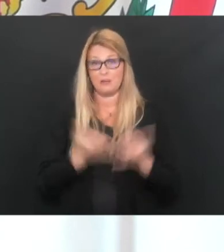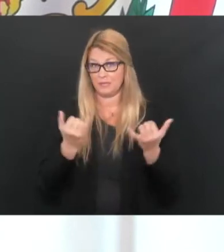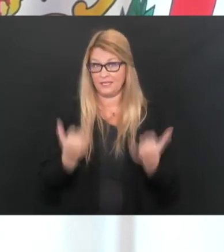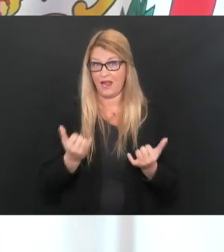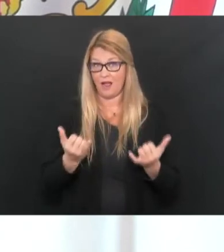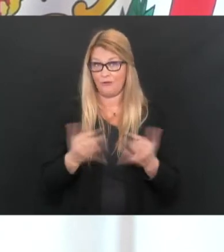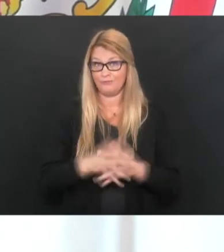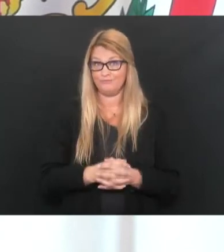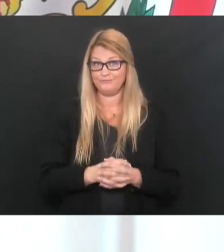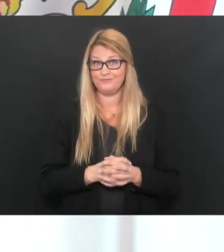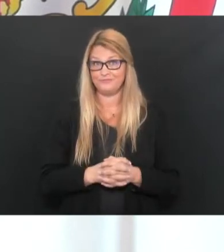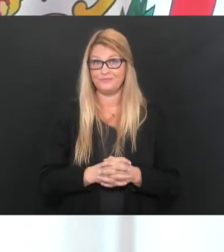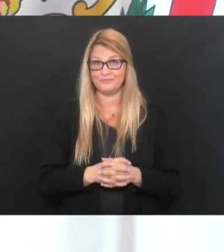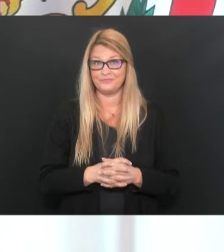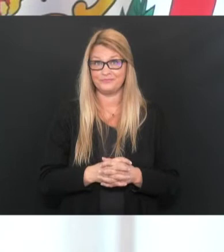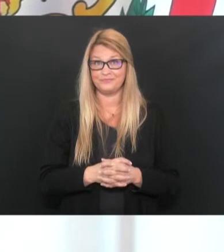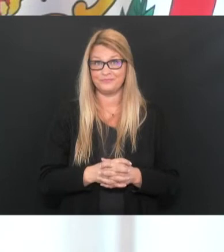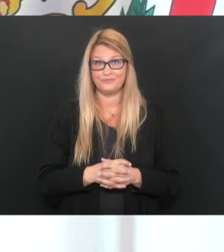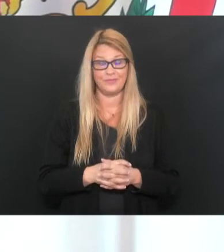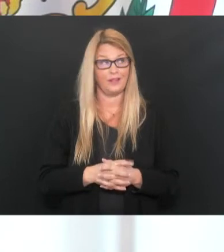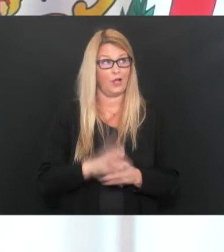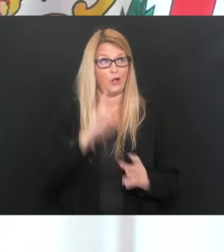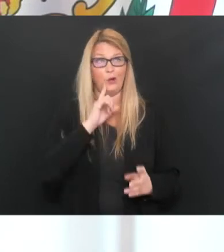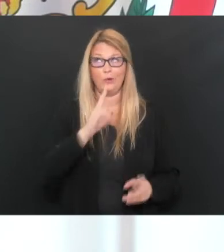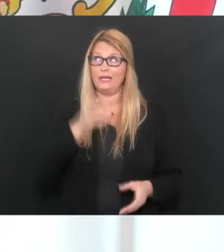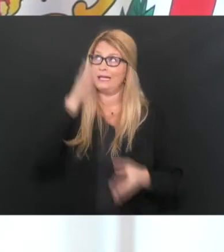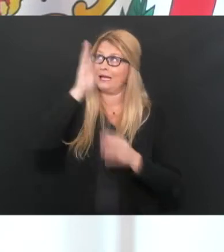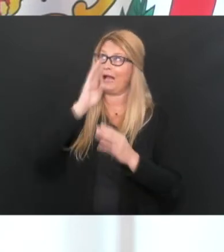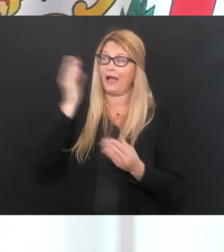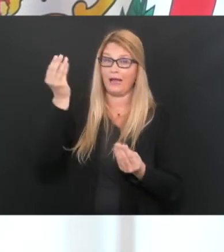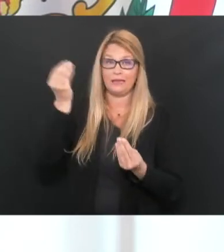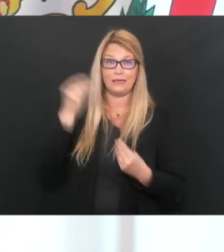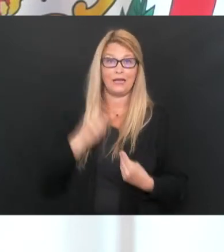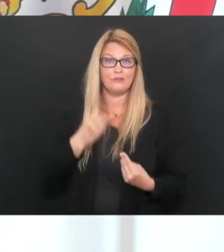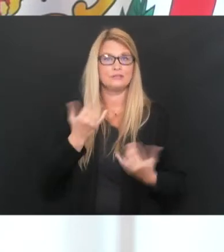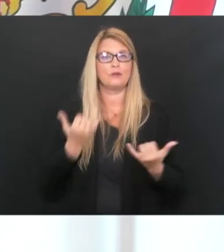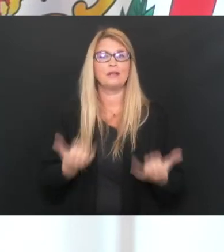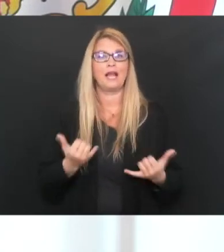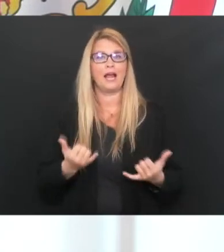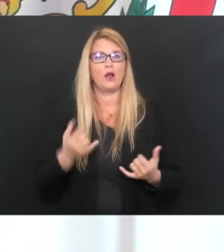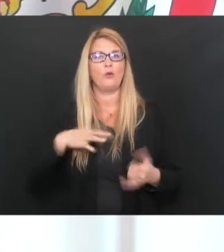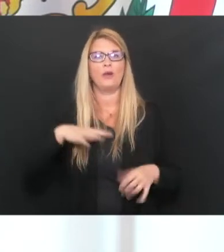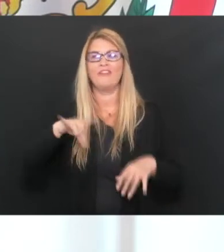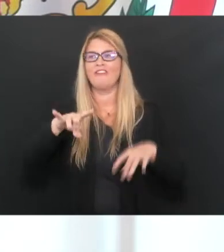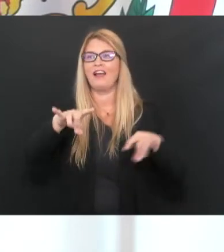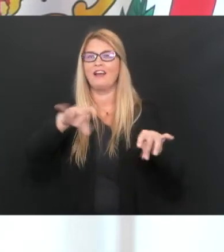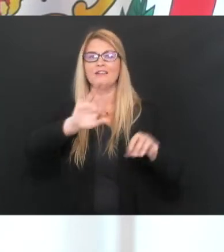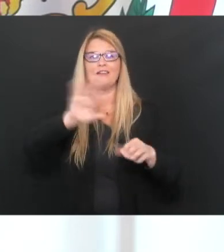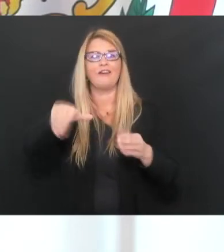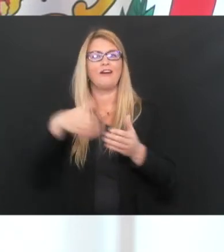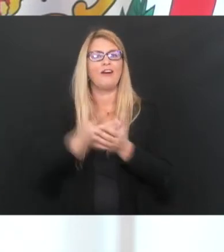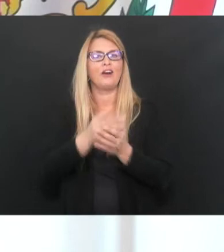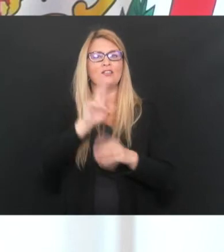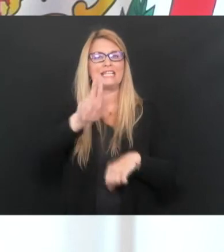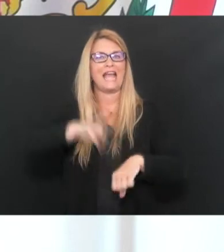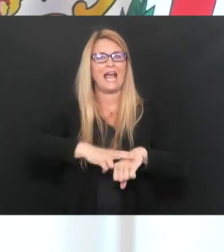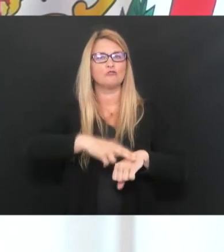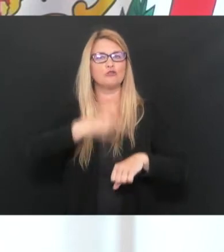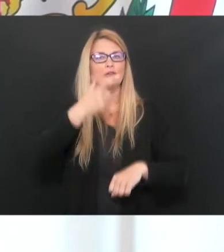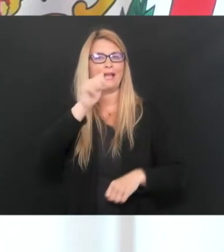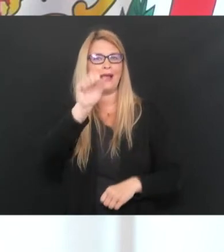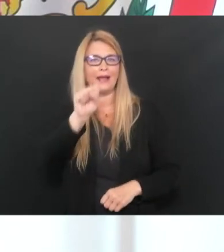now, by the wonderful grace of God, we found all this natural gas all across this great